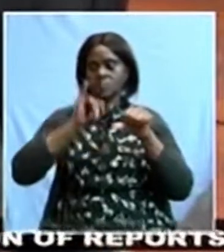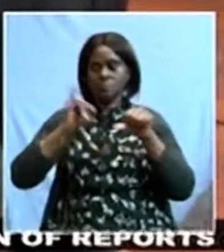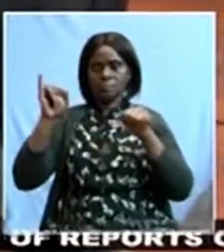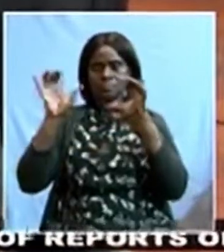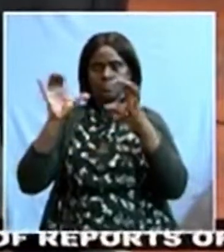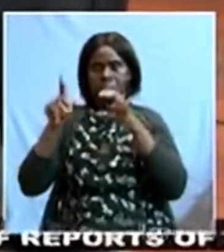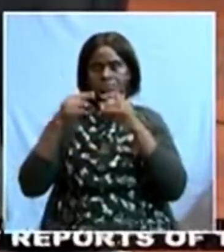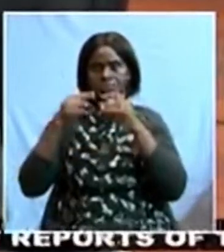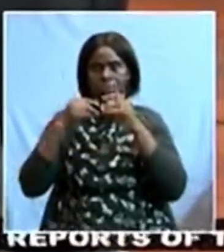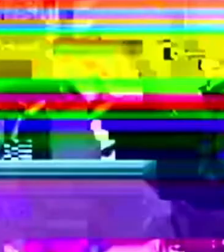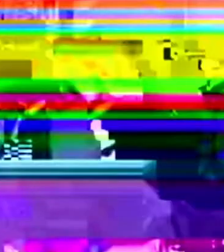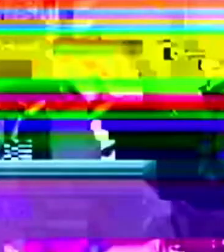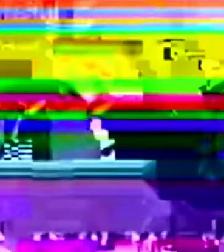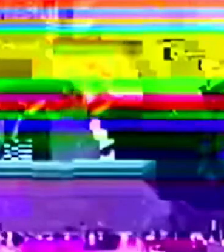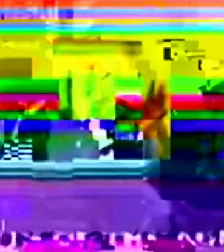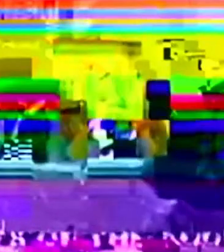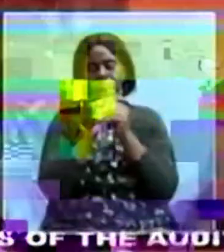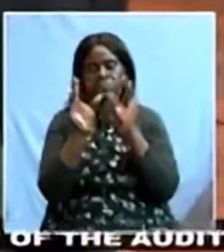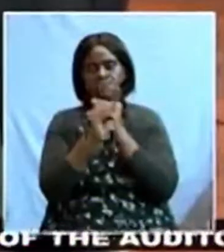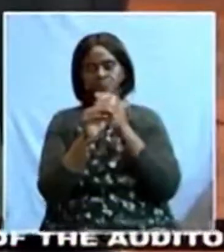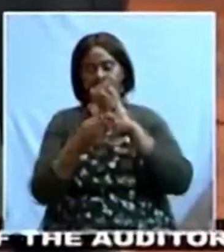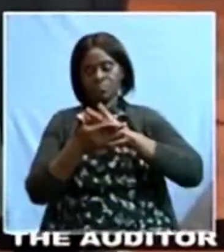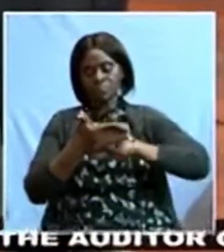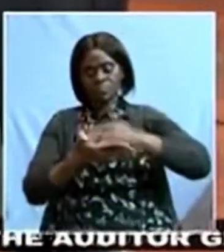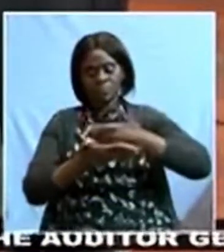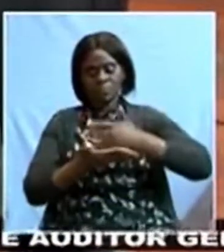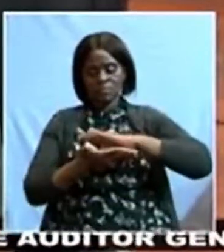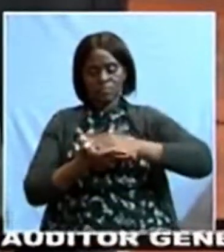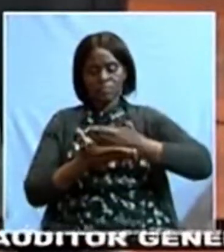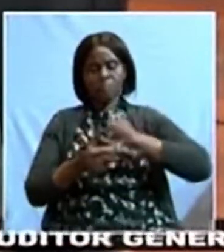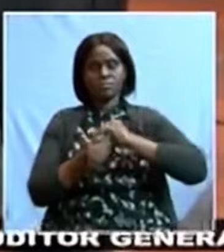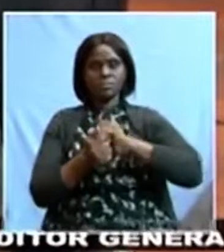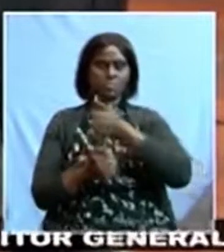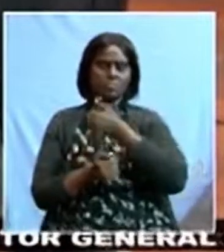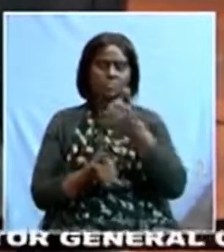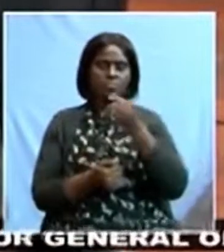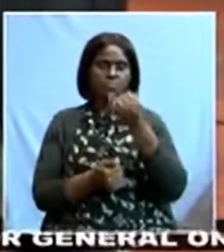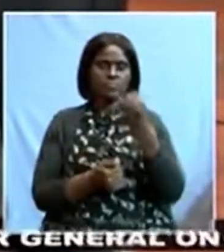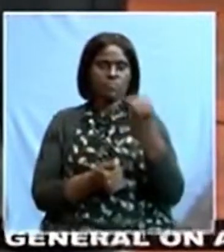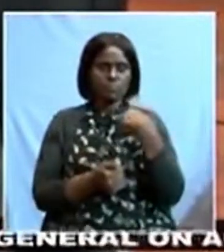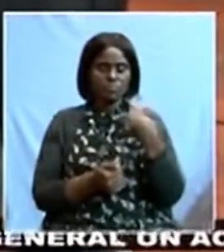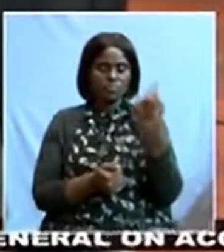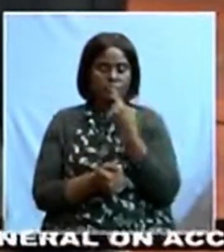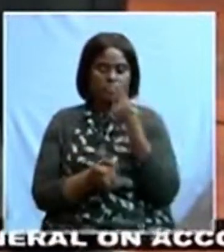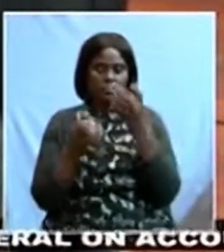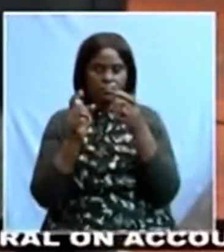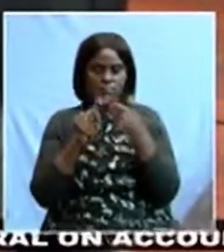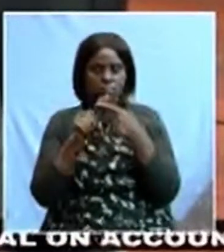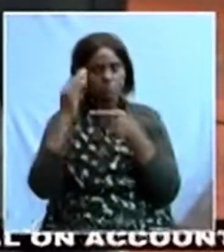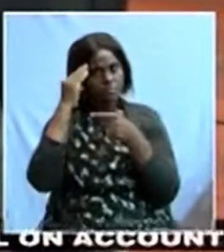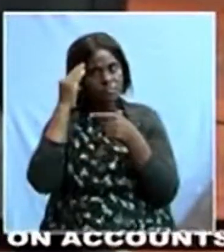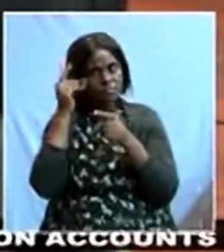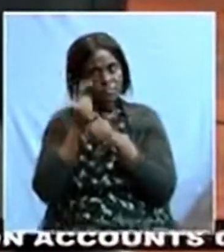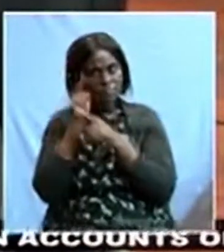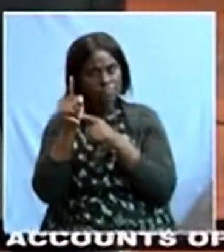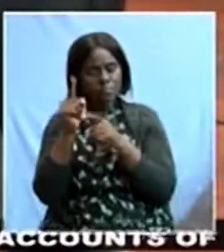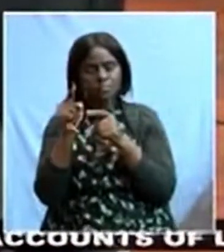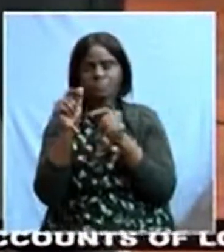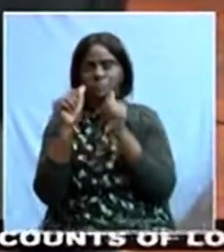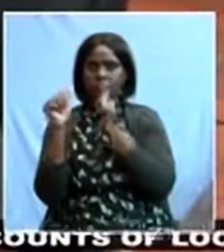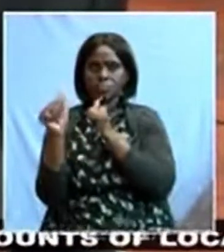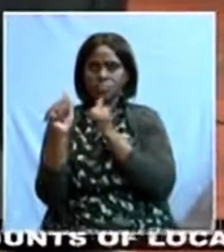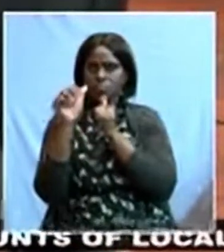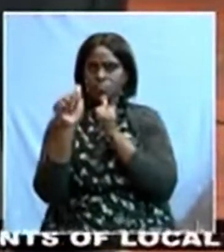Council had the 3 missing laptops and the other items. I would just like to find out from the acting